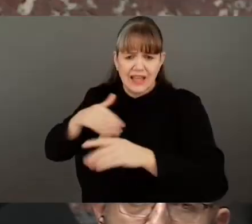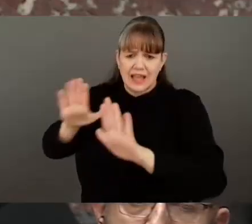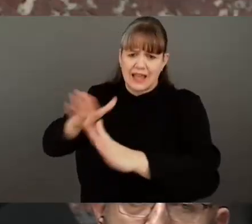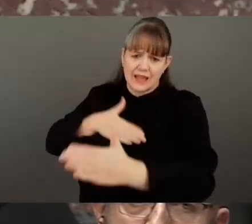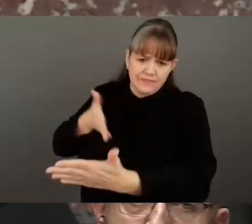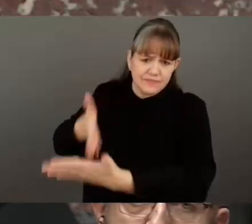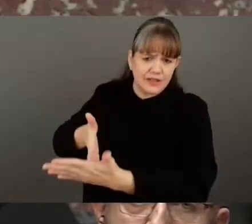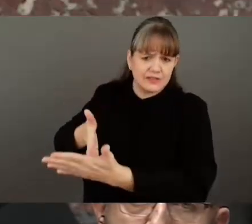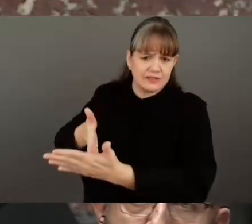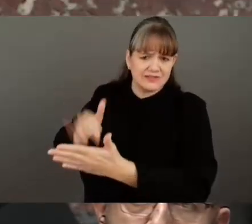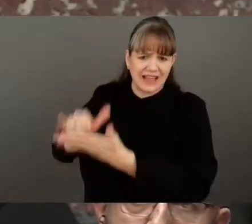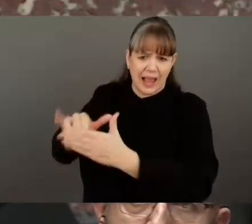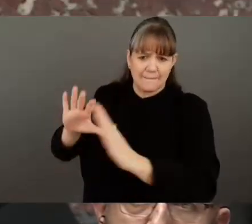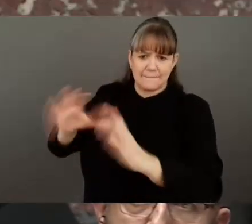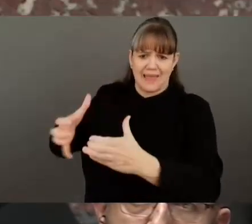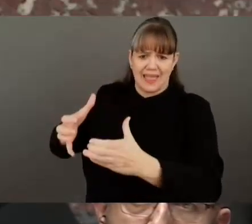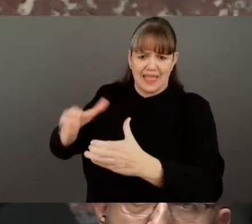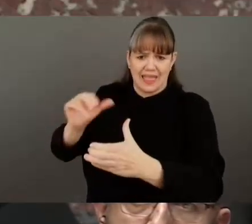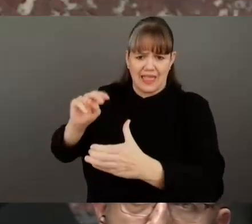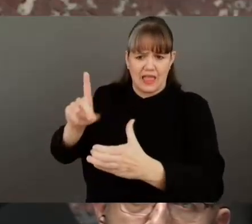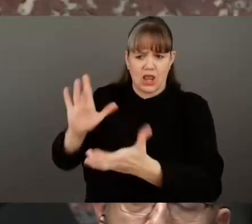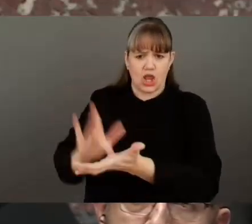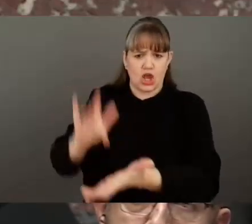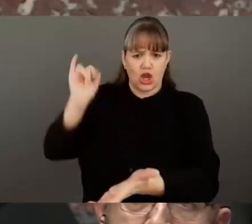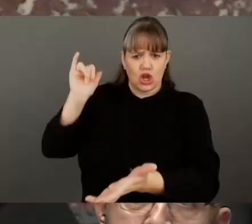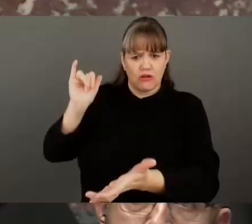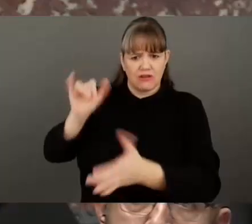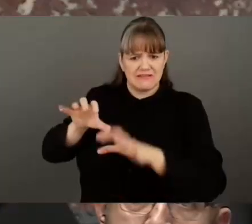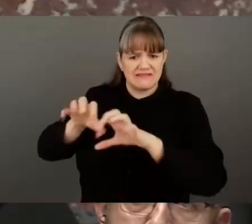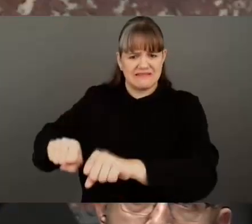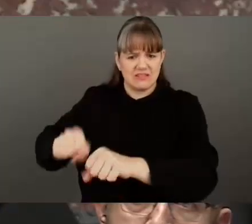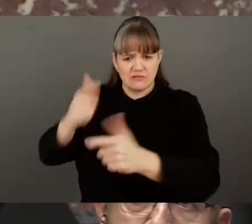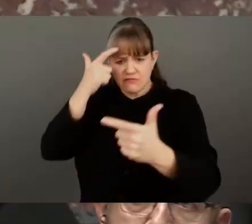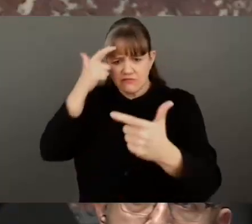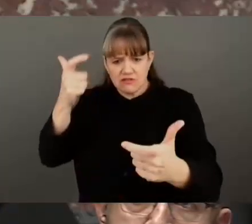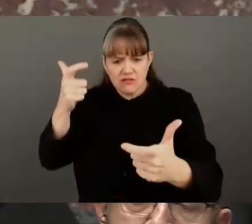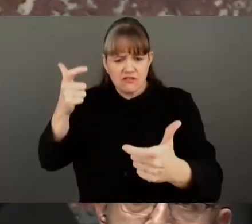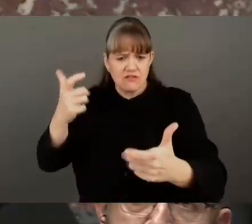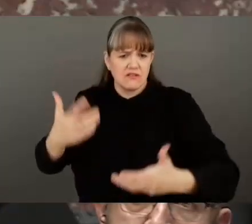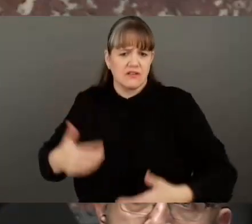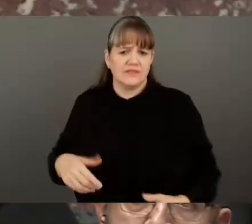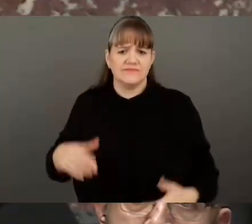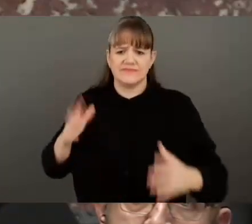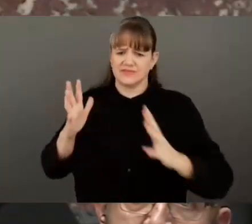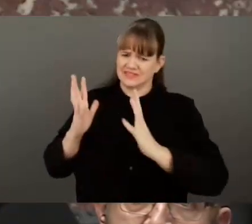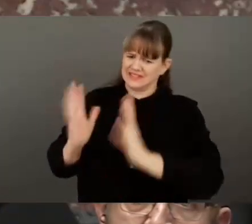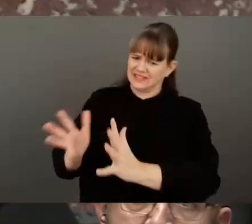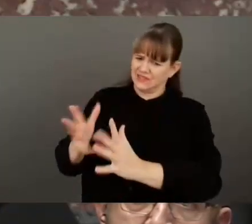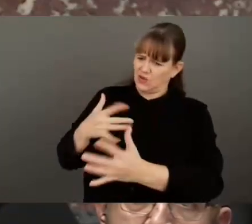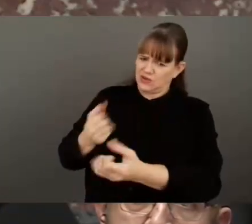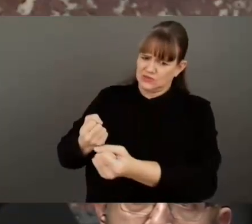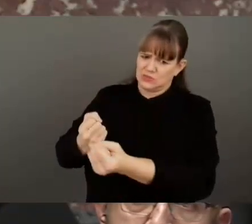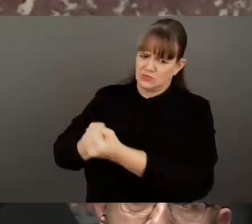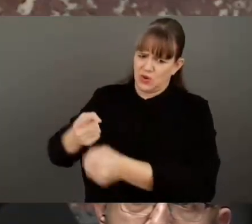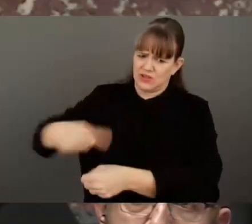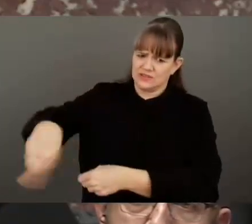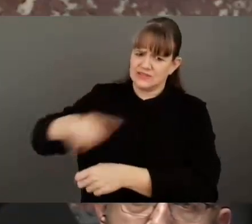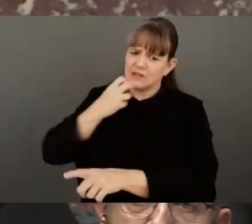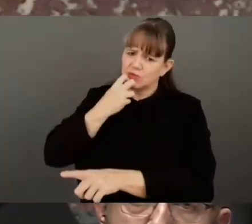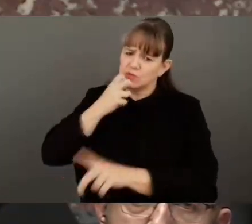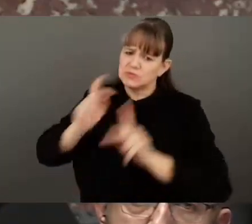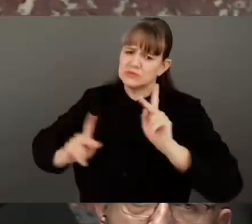full support to the innocent and hardworking people of Kamloops. My question to the Premier is this: whose side is he